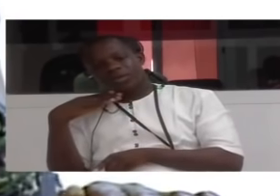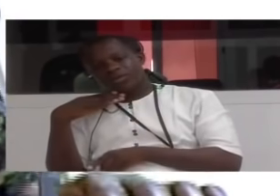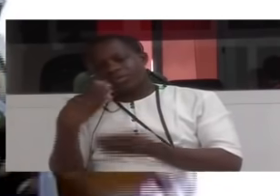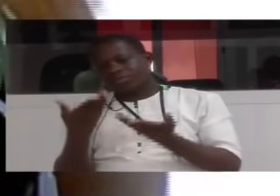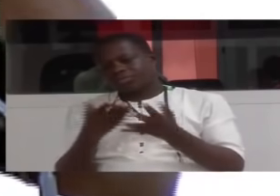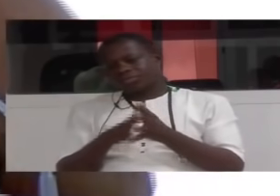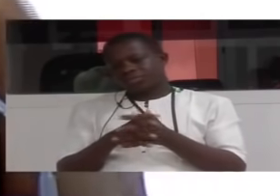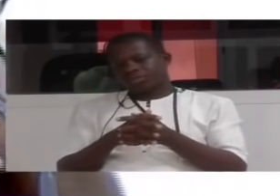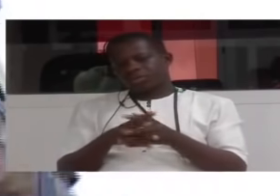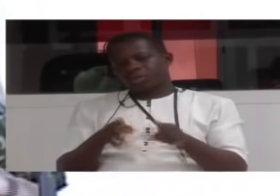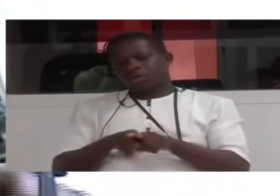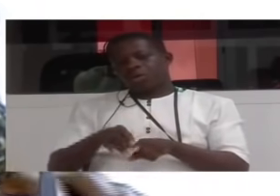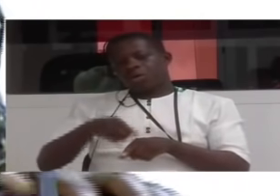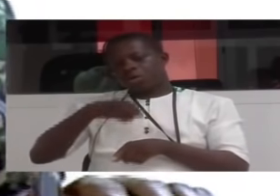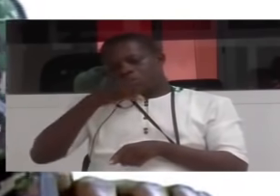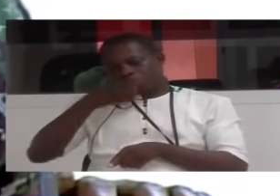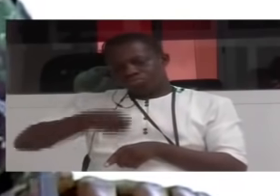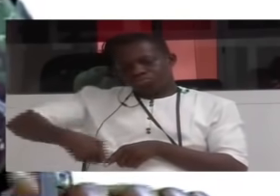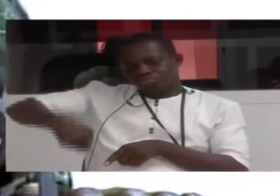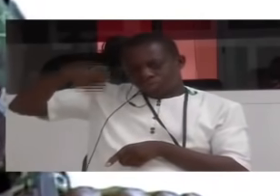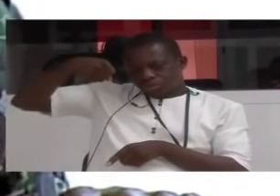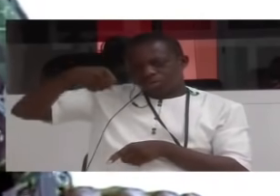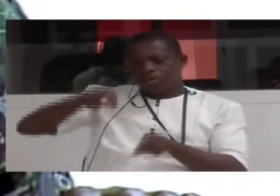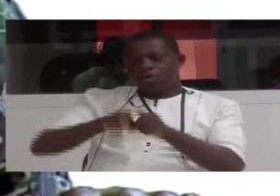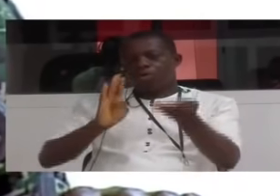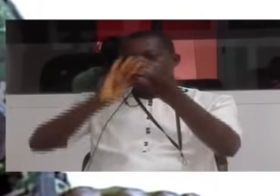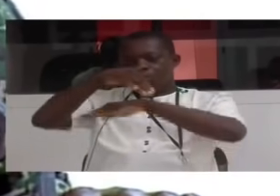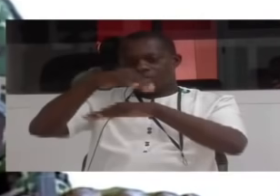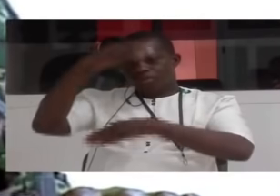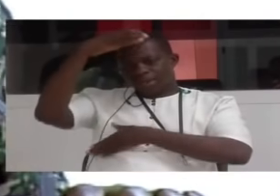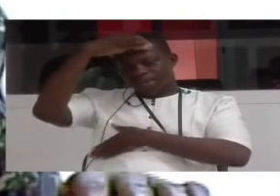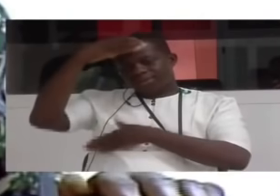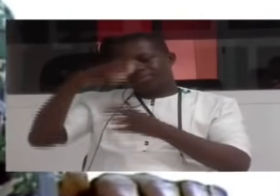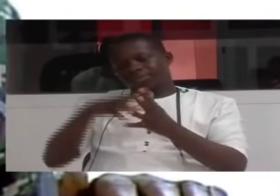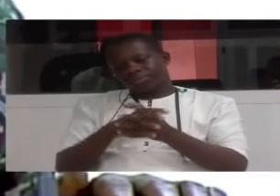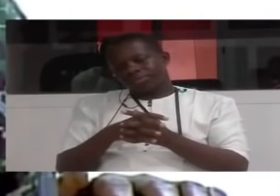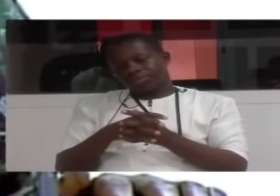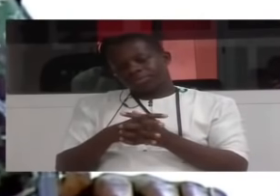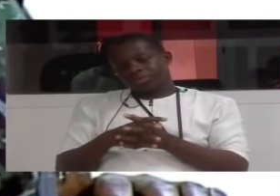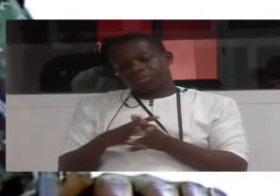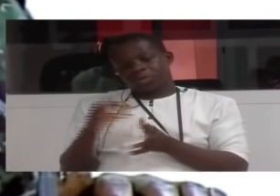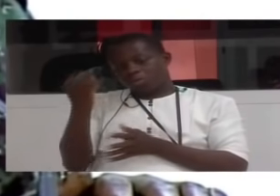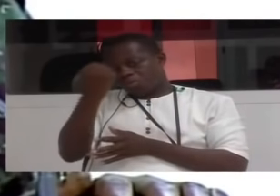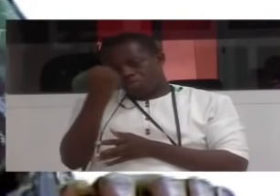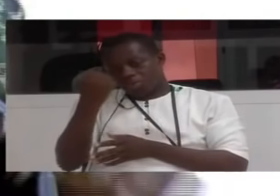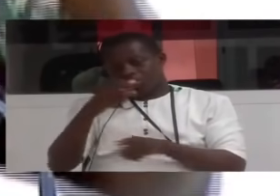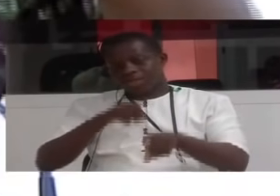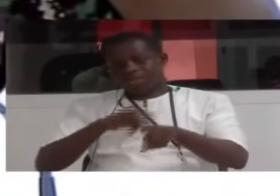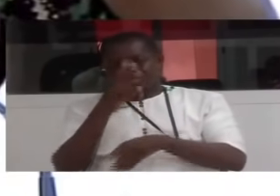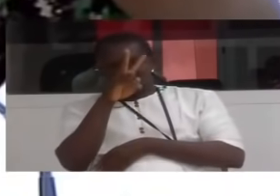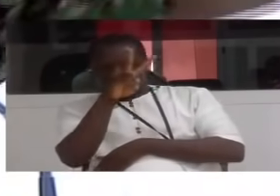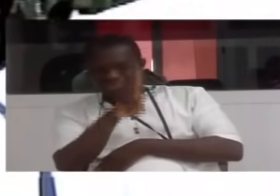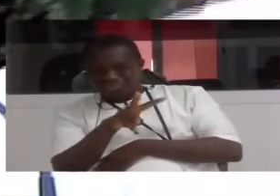reyé gaay yi mbuus lañ dugal seen baati. They put plastic bags over their heads. Because man bima len don gis sa mbuus